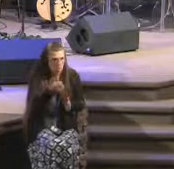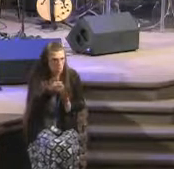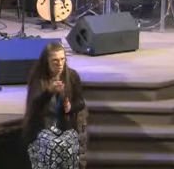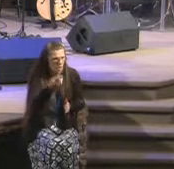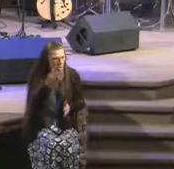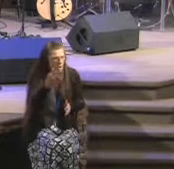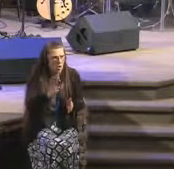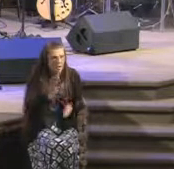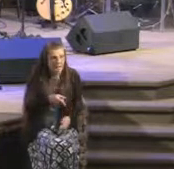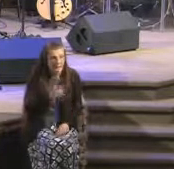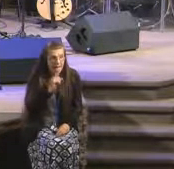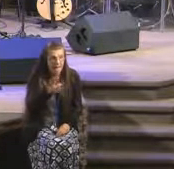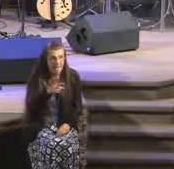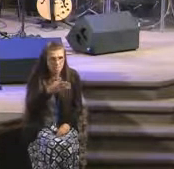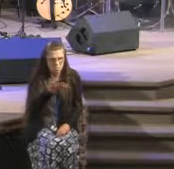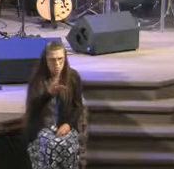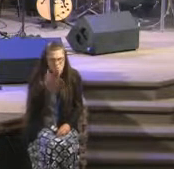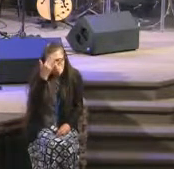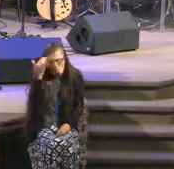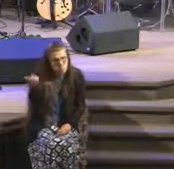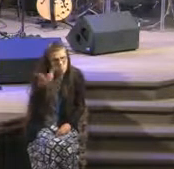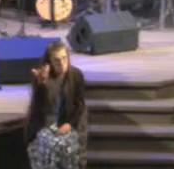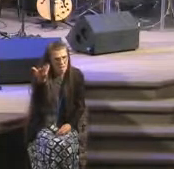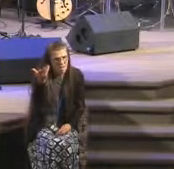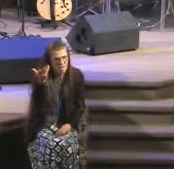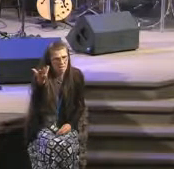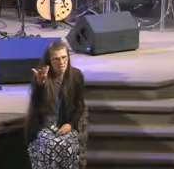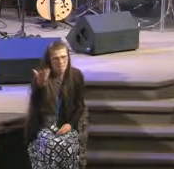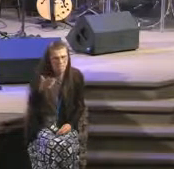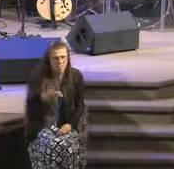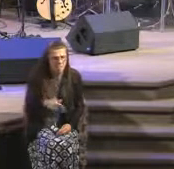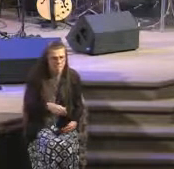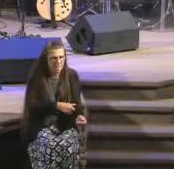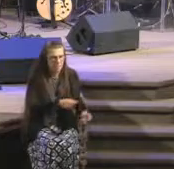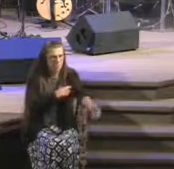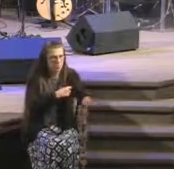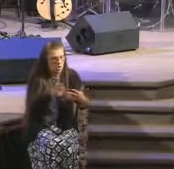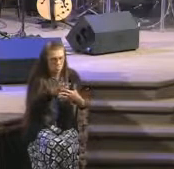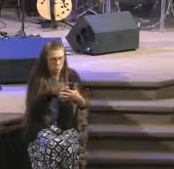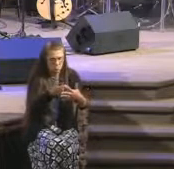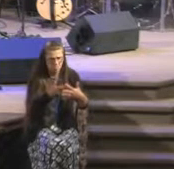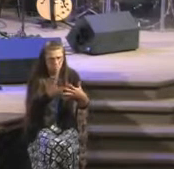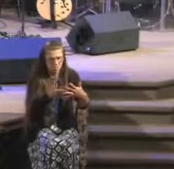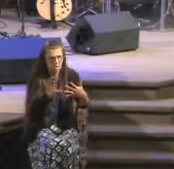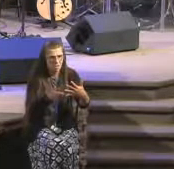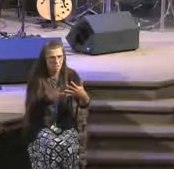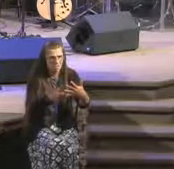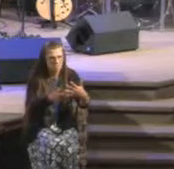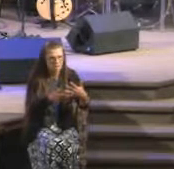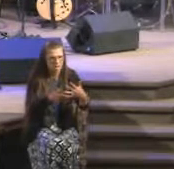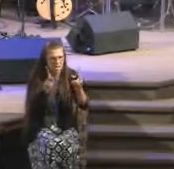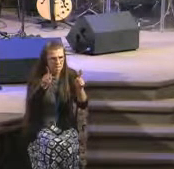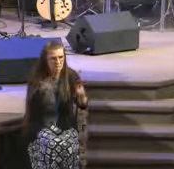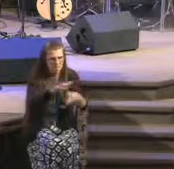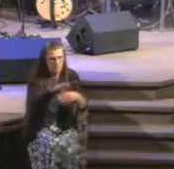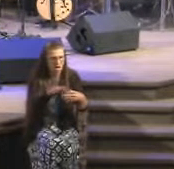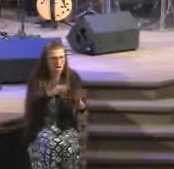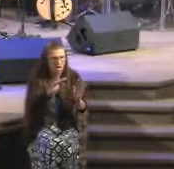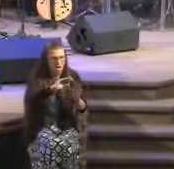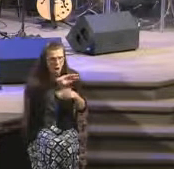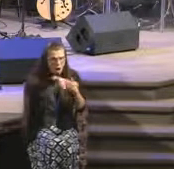America's prophets and priests and princes and people have all denied